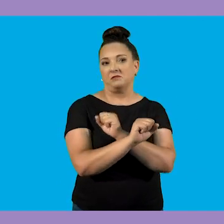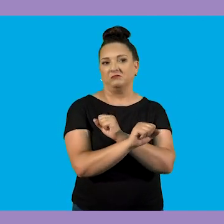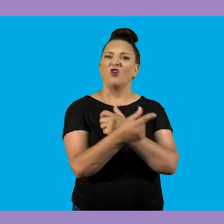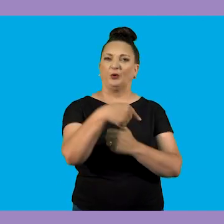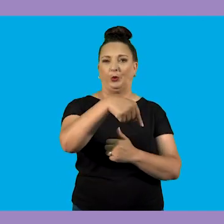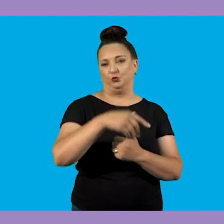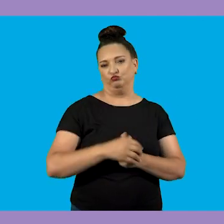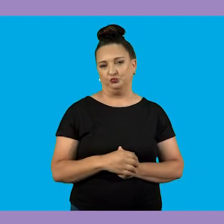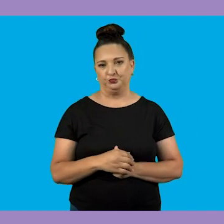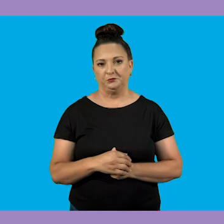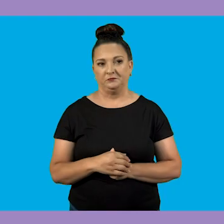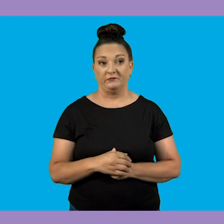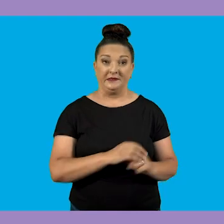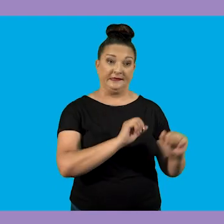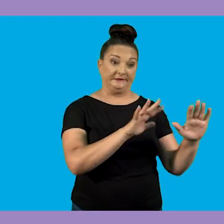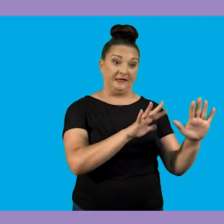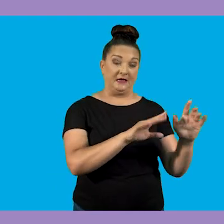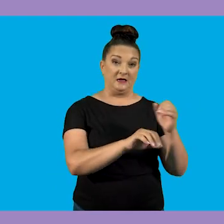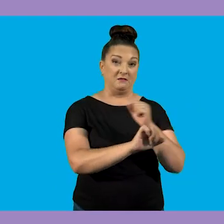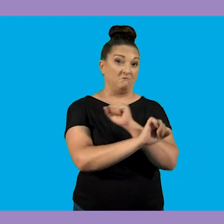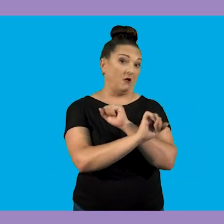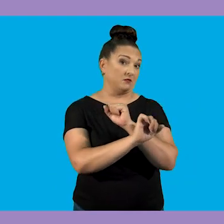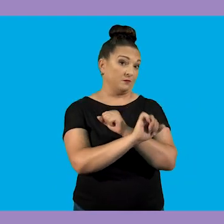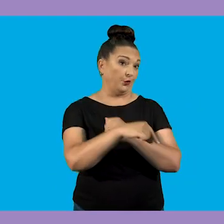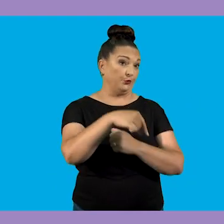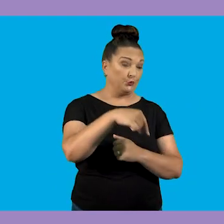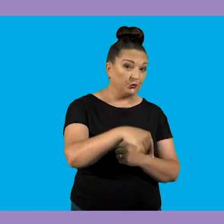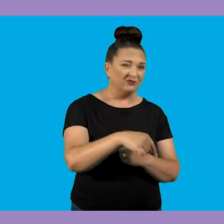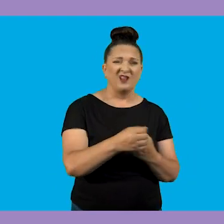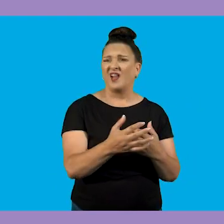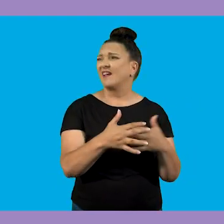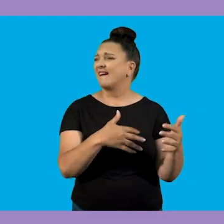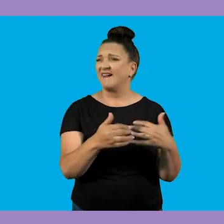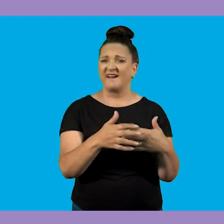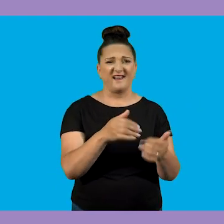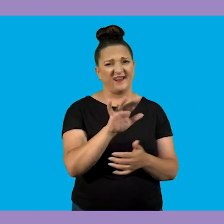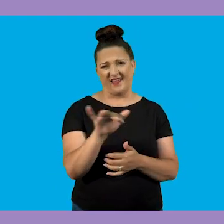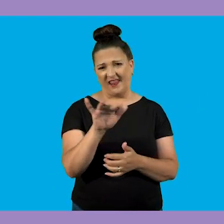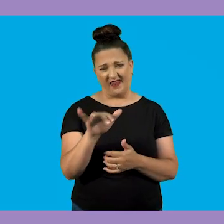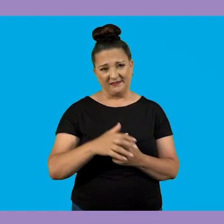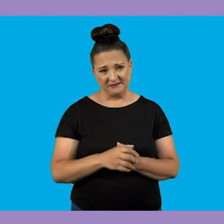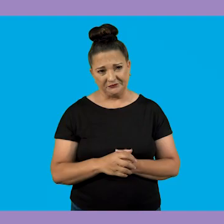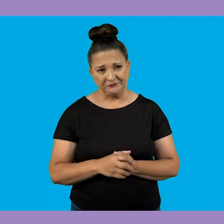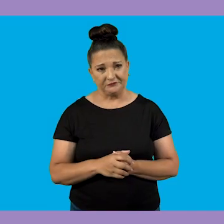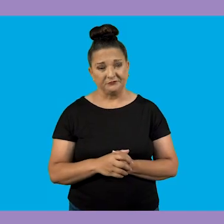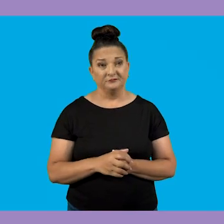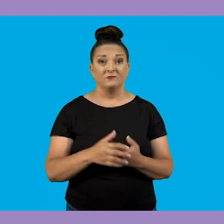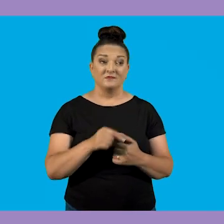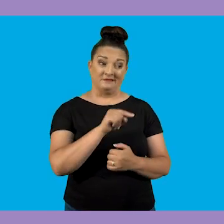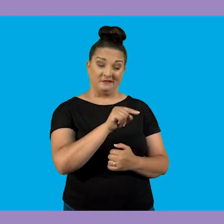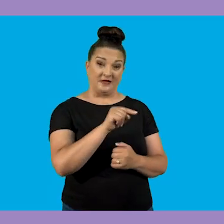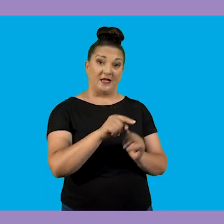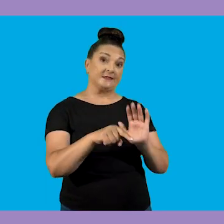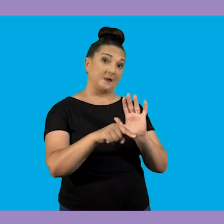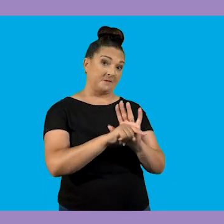I'm going to use Q. So 10 multiplied by any number, and then any letter, and then we are going